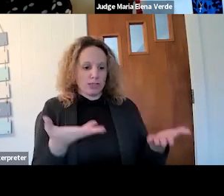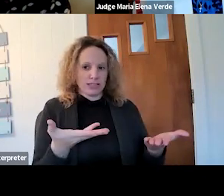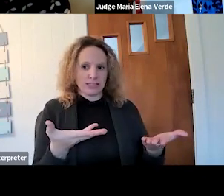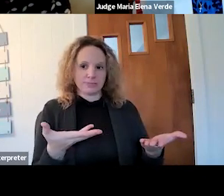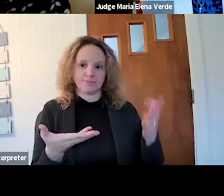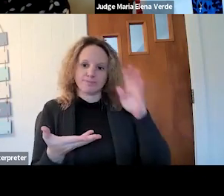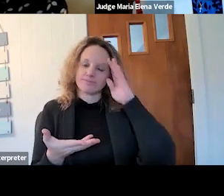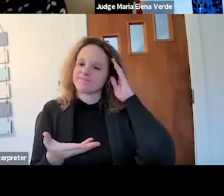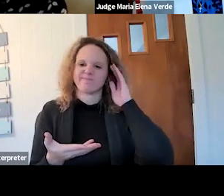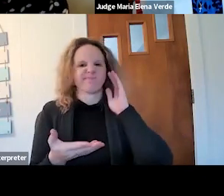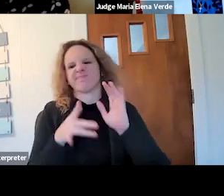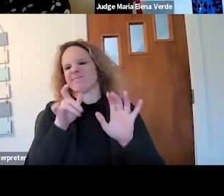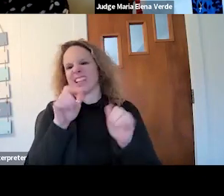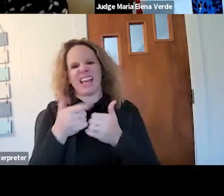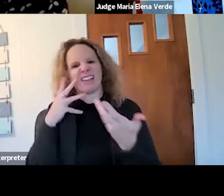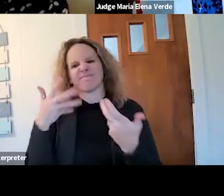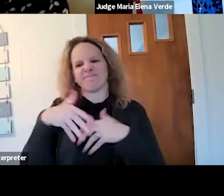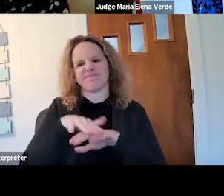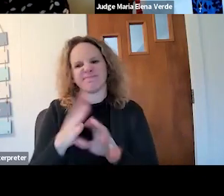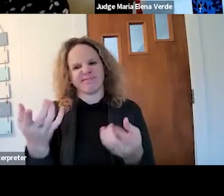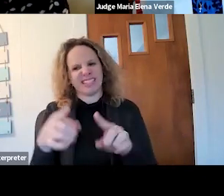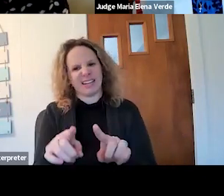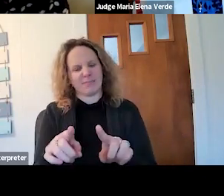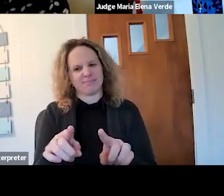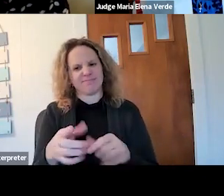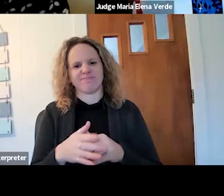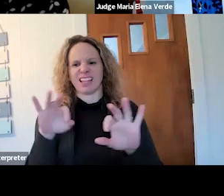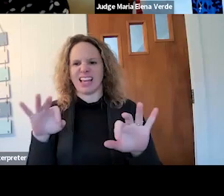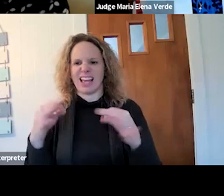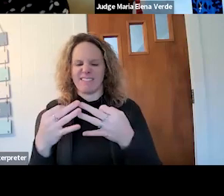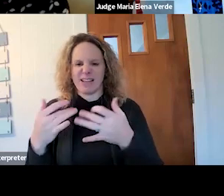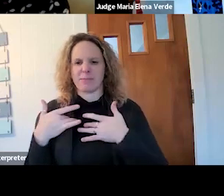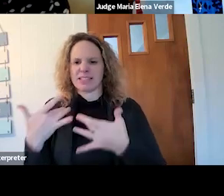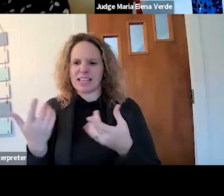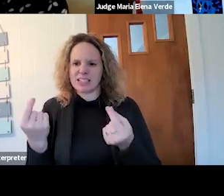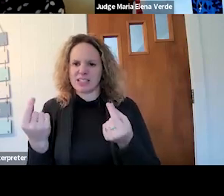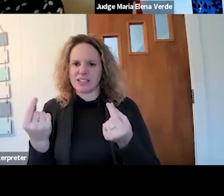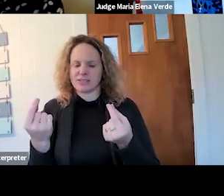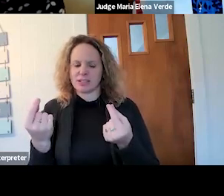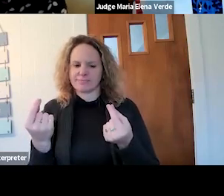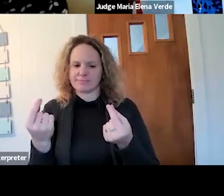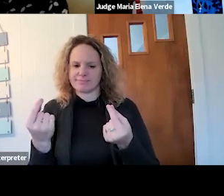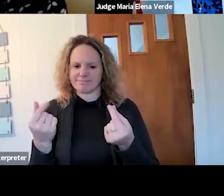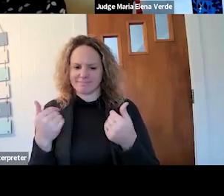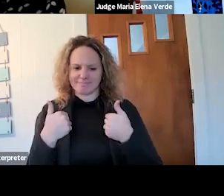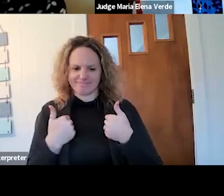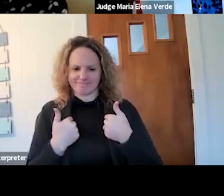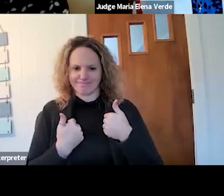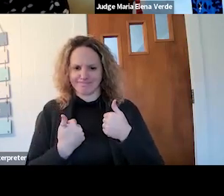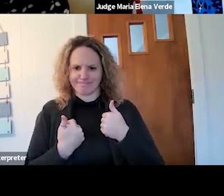not how that reintegration goes. The family is likely harboring